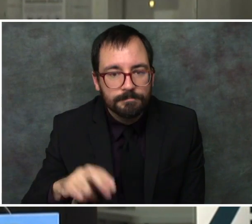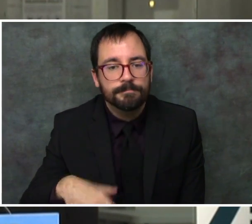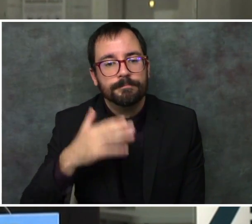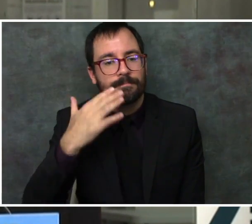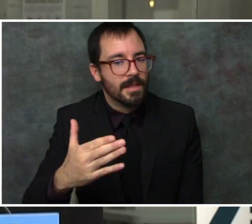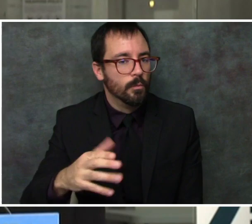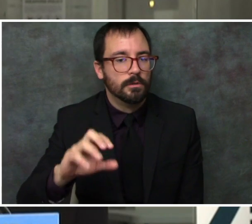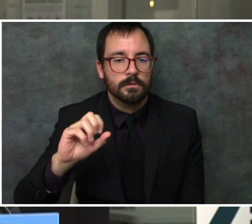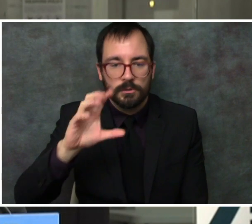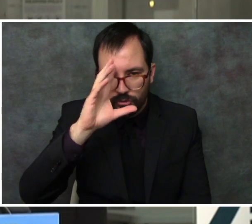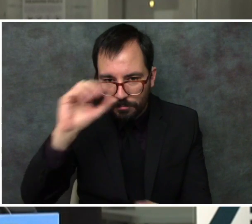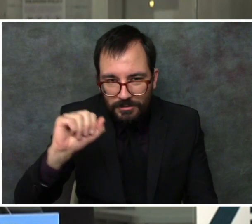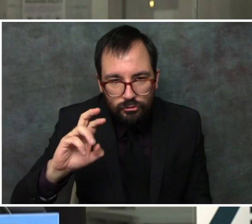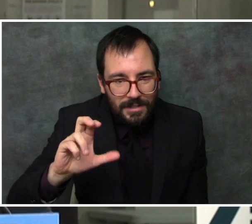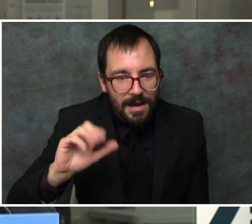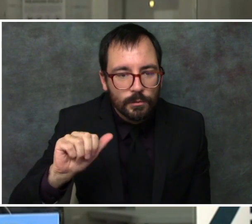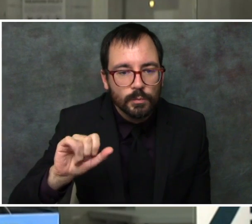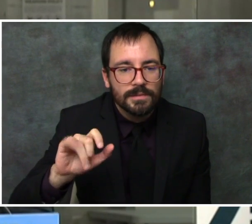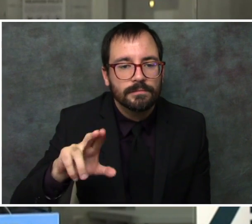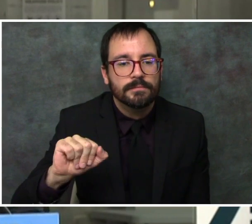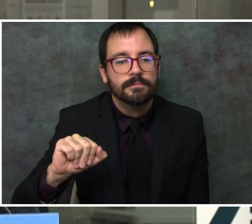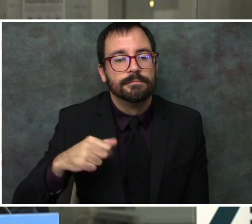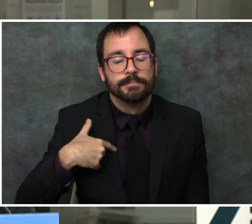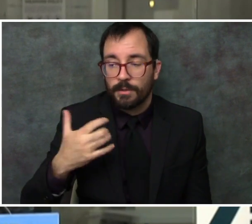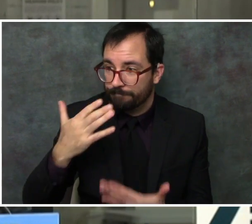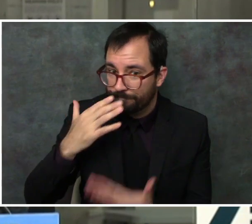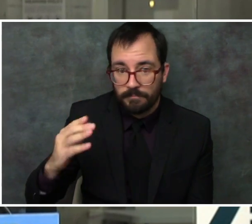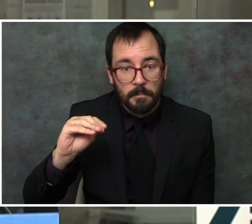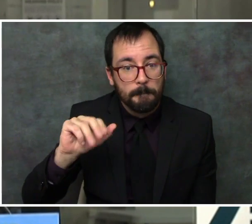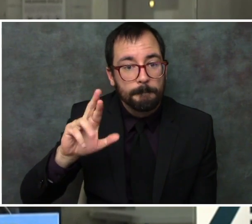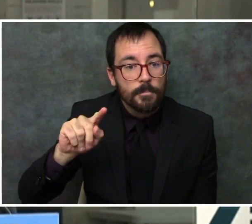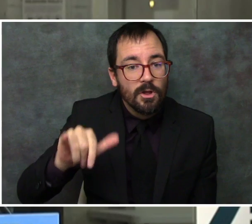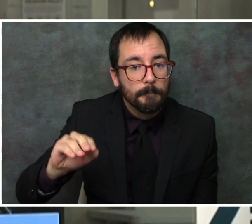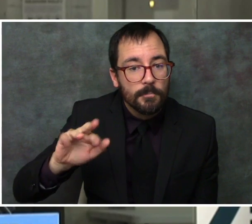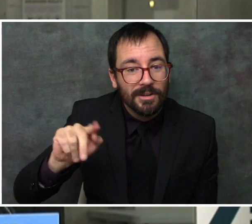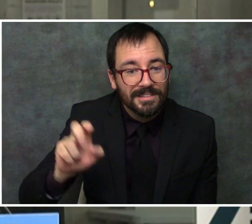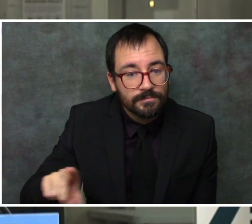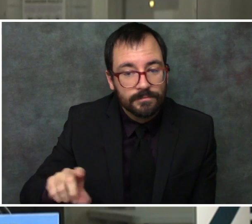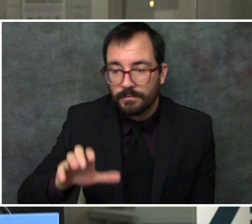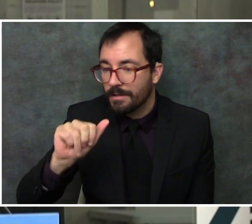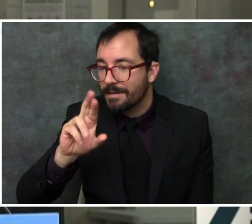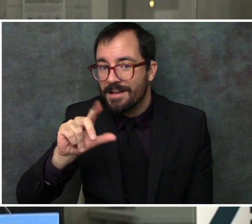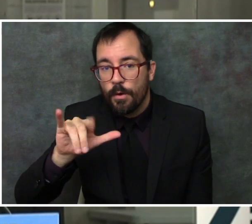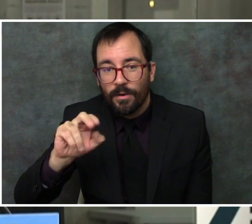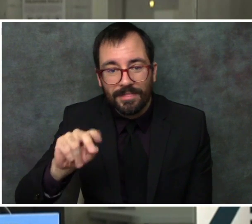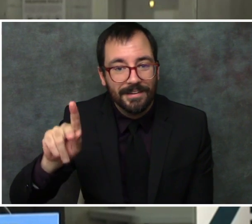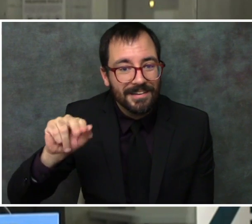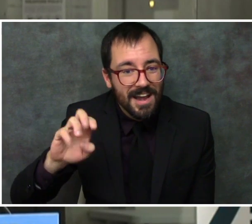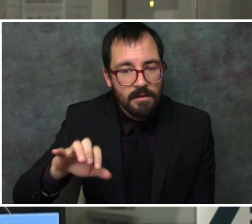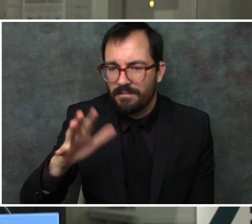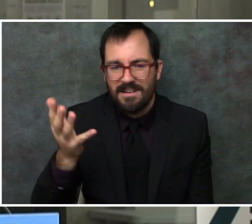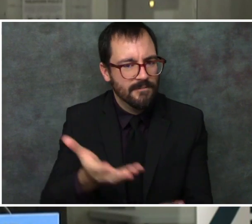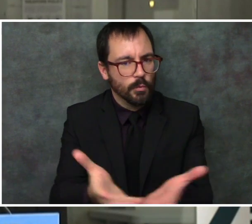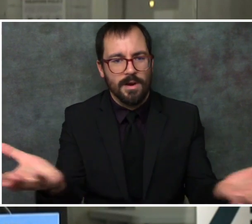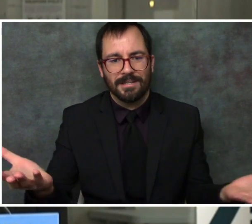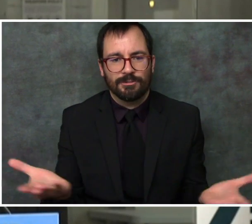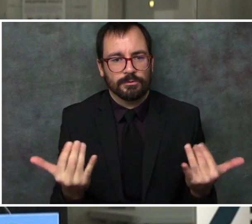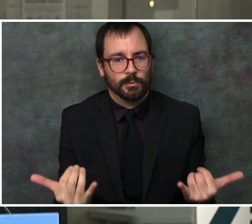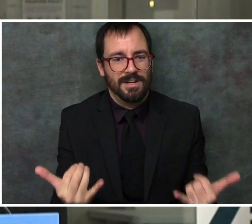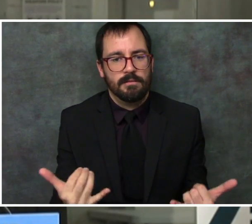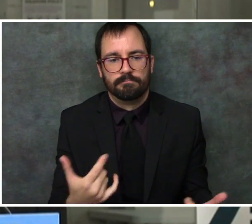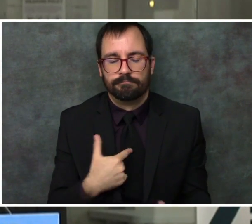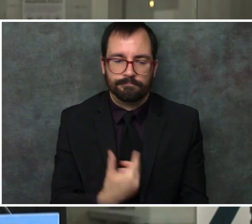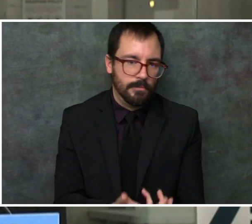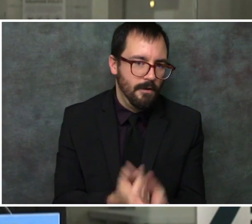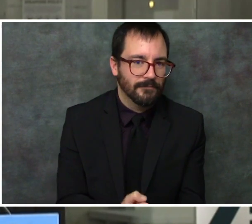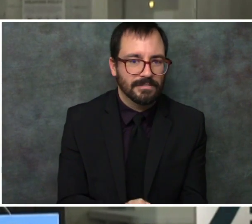Marty Martinez, Carolyn Kane, everyone that's here today. I'm confident that moving forward together as a community committed to supporting our